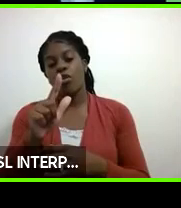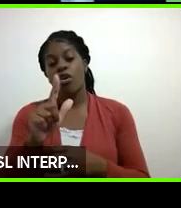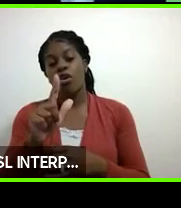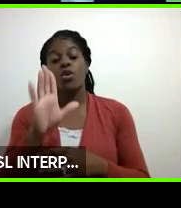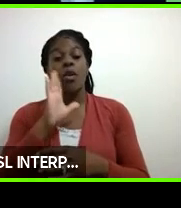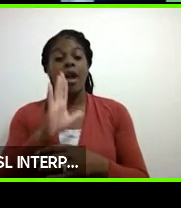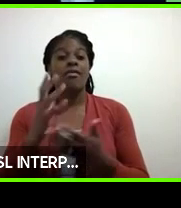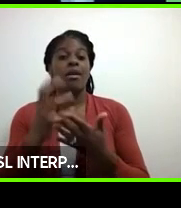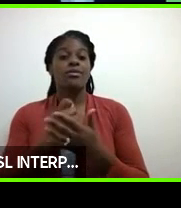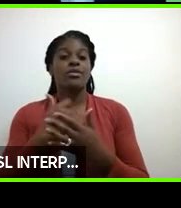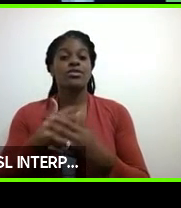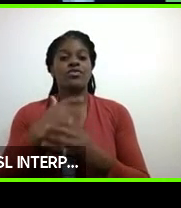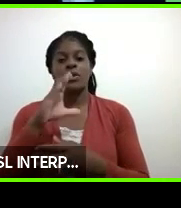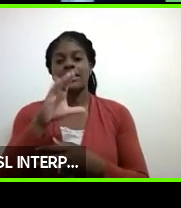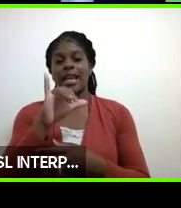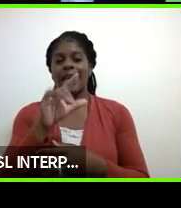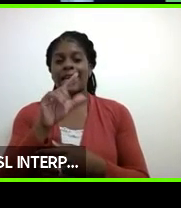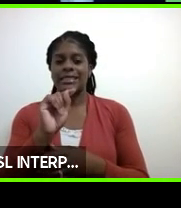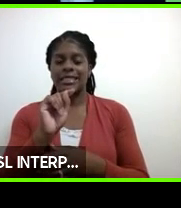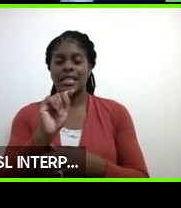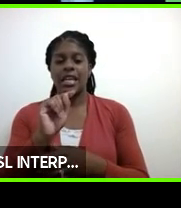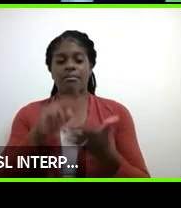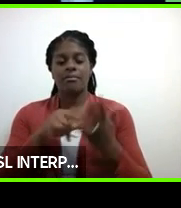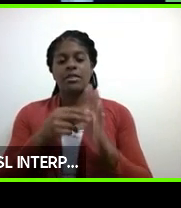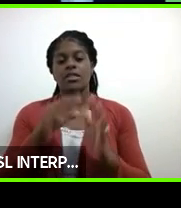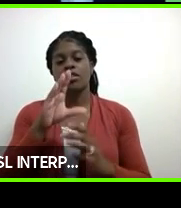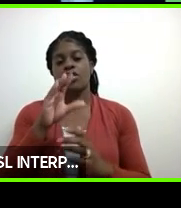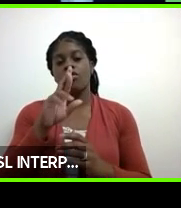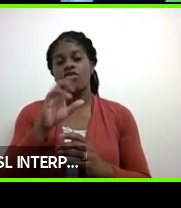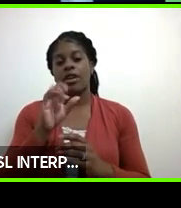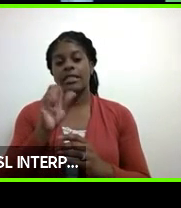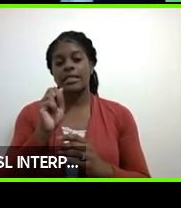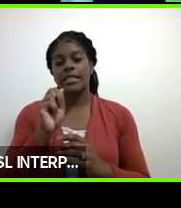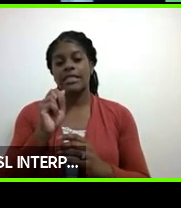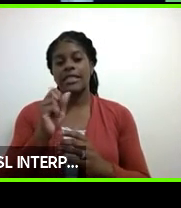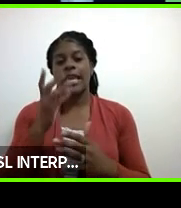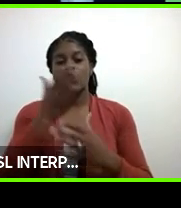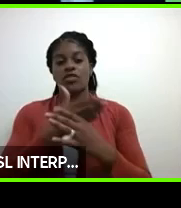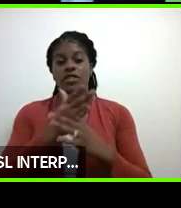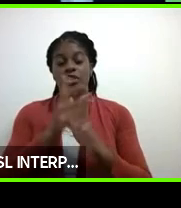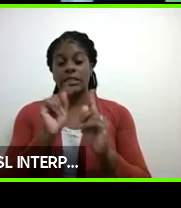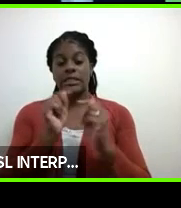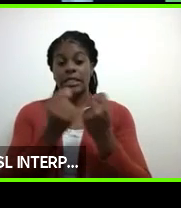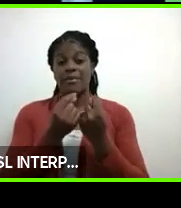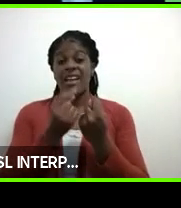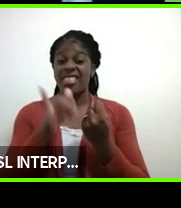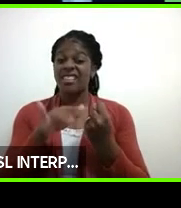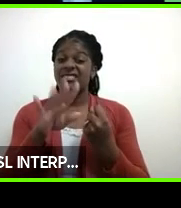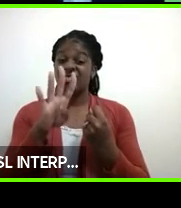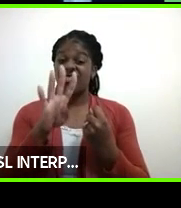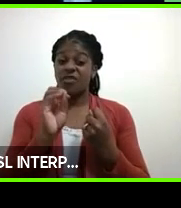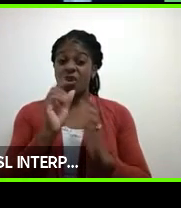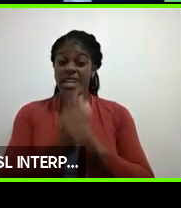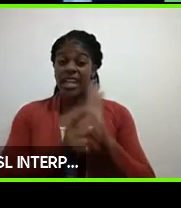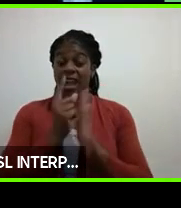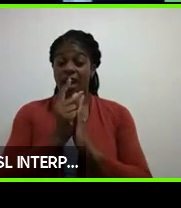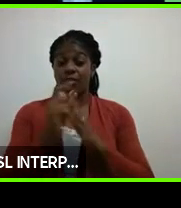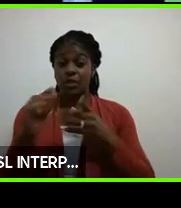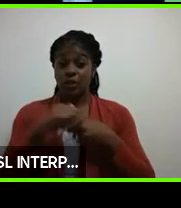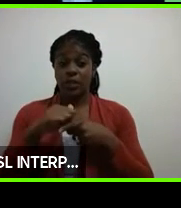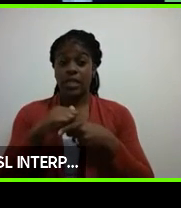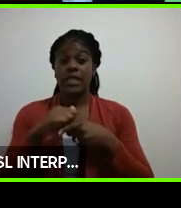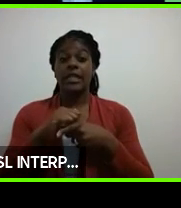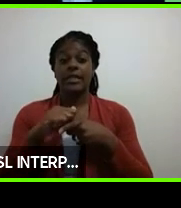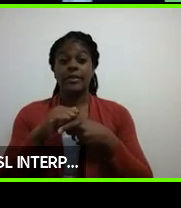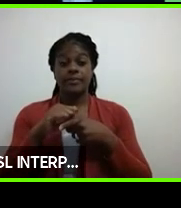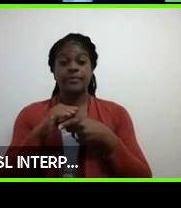to the CIT training, which is a crisis intervention team. And that's actually a 40-hour training.